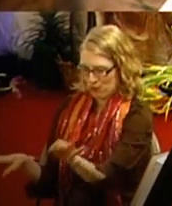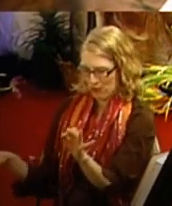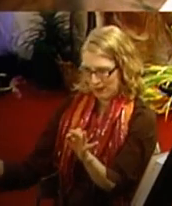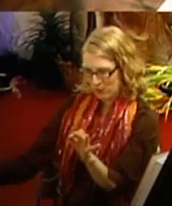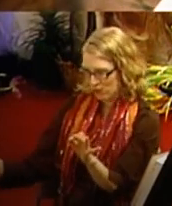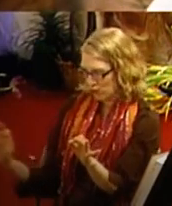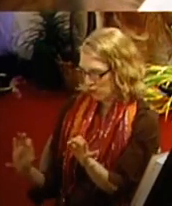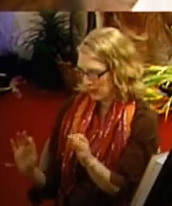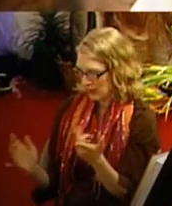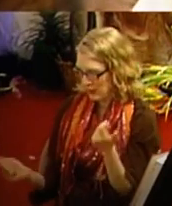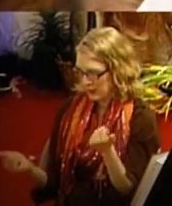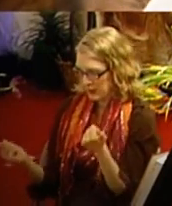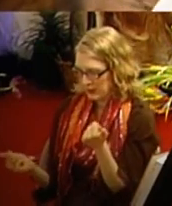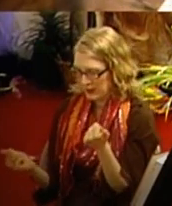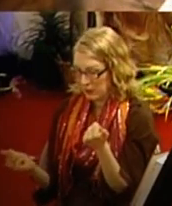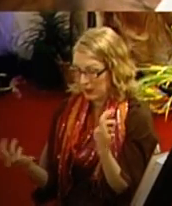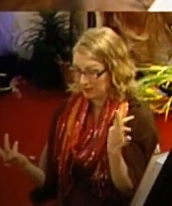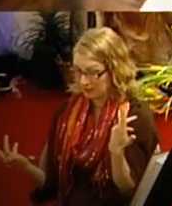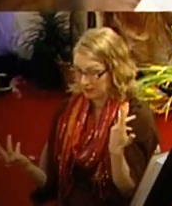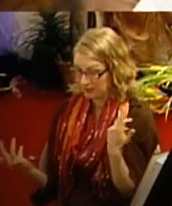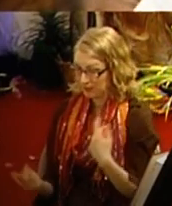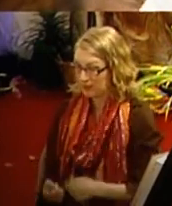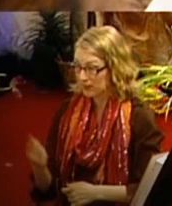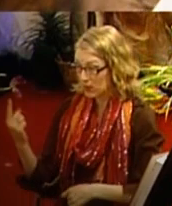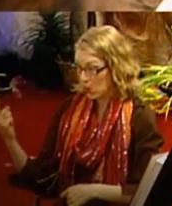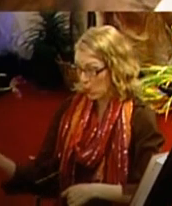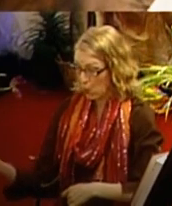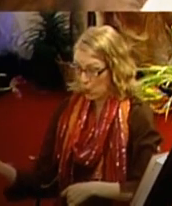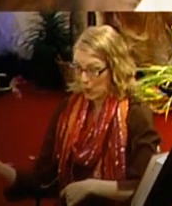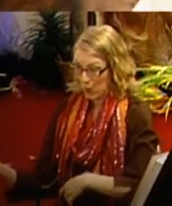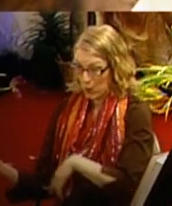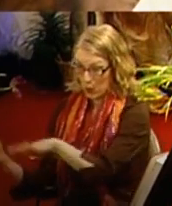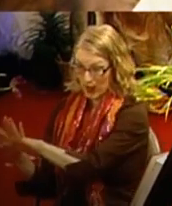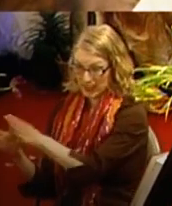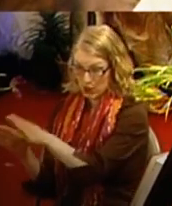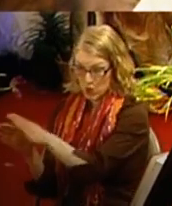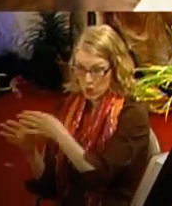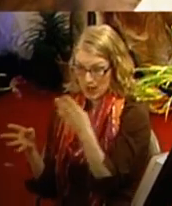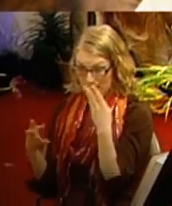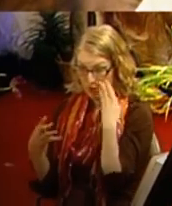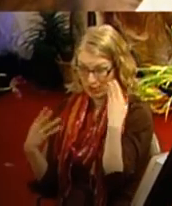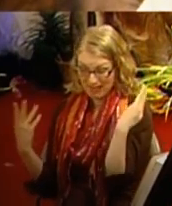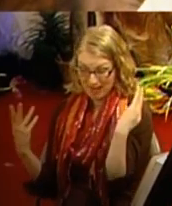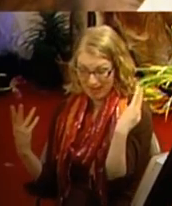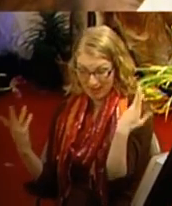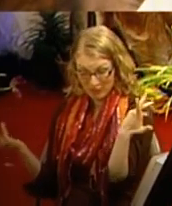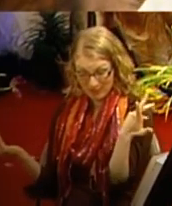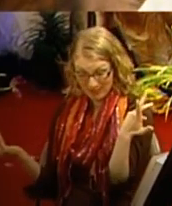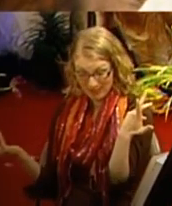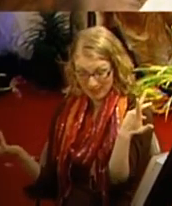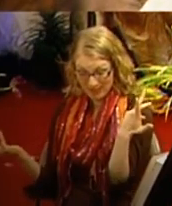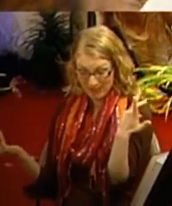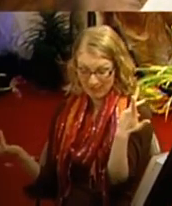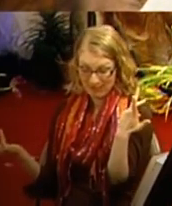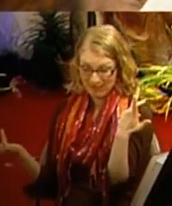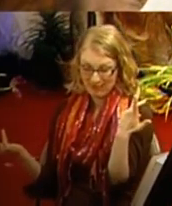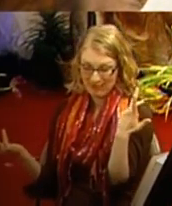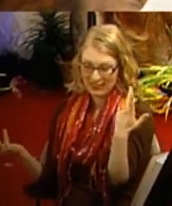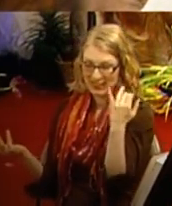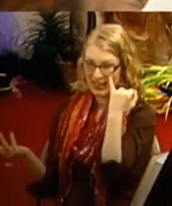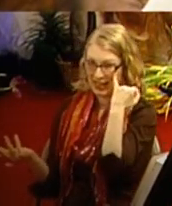As the title of the story implies, behind one door was a tiger. And if the hapless